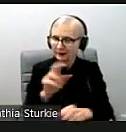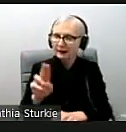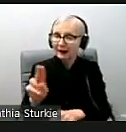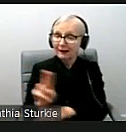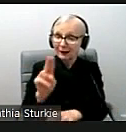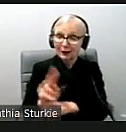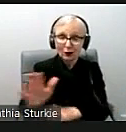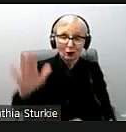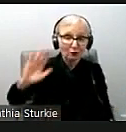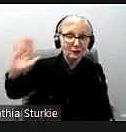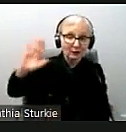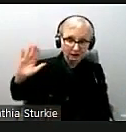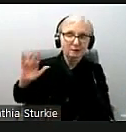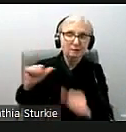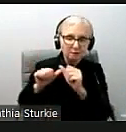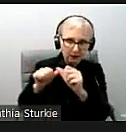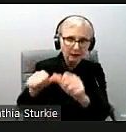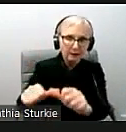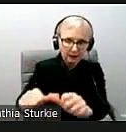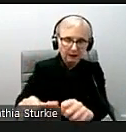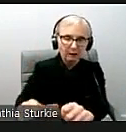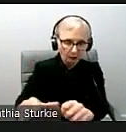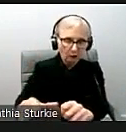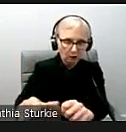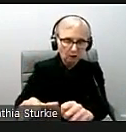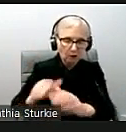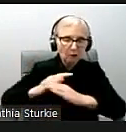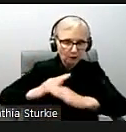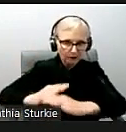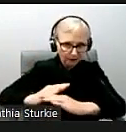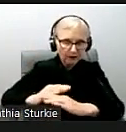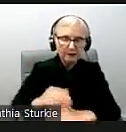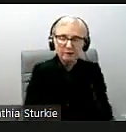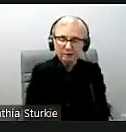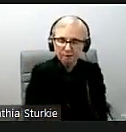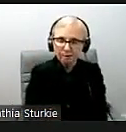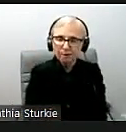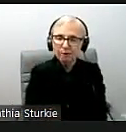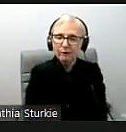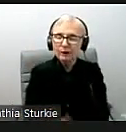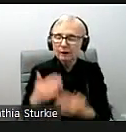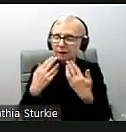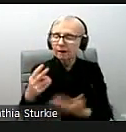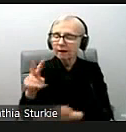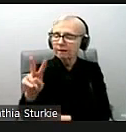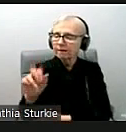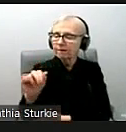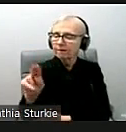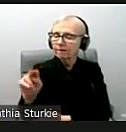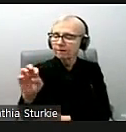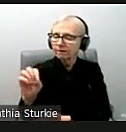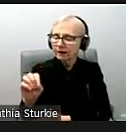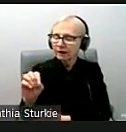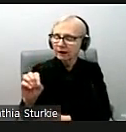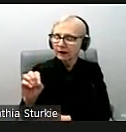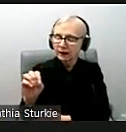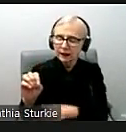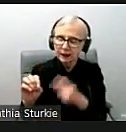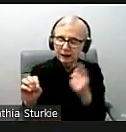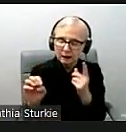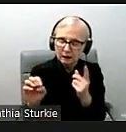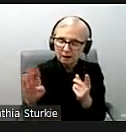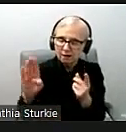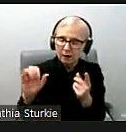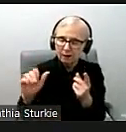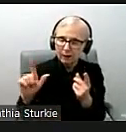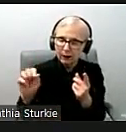kids. All right, let's go back to Vinny. Go ahead, Vinny. Thank you. This is Vinny Del Giudice at Bloomberg. Any evidence